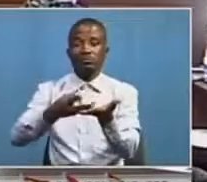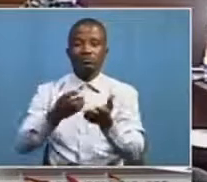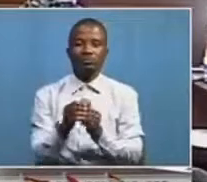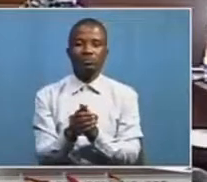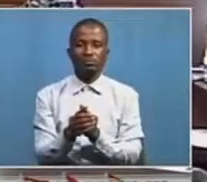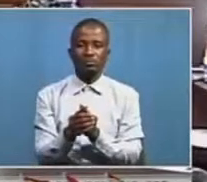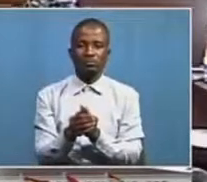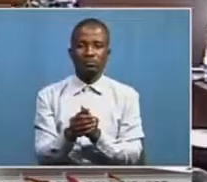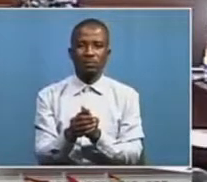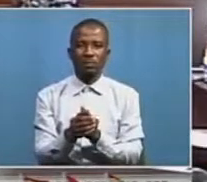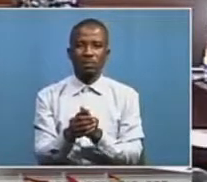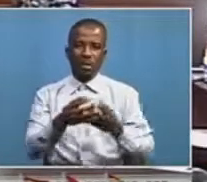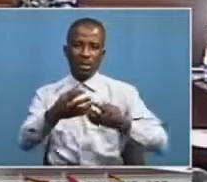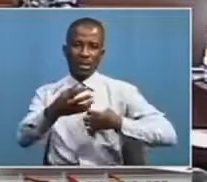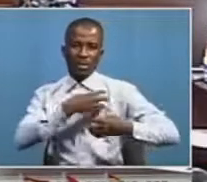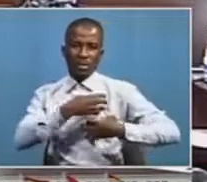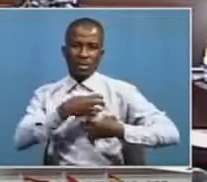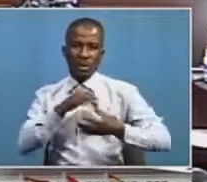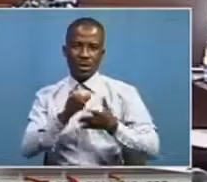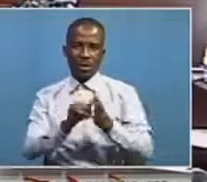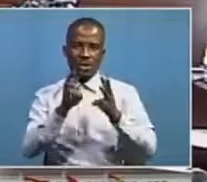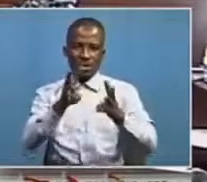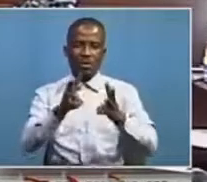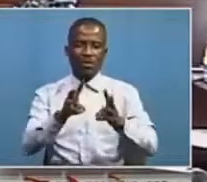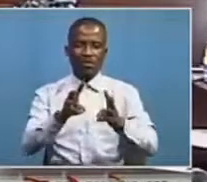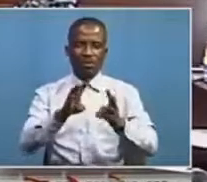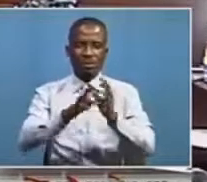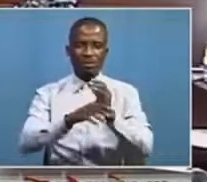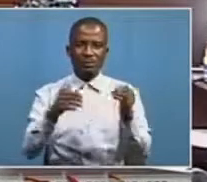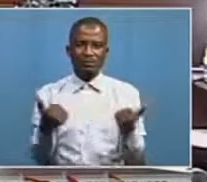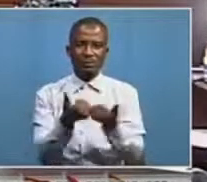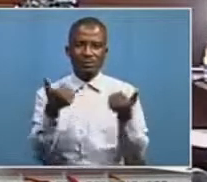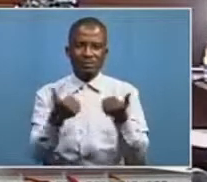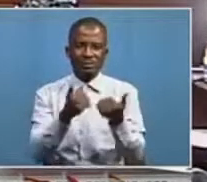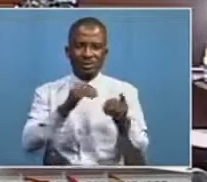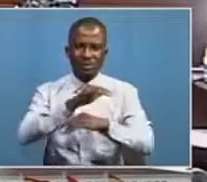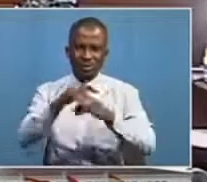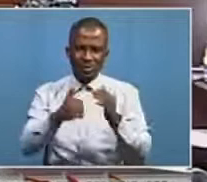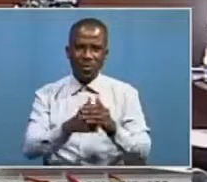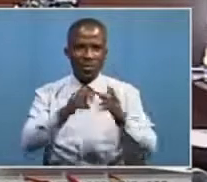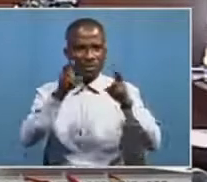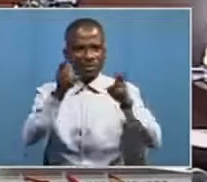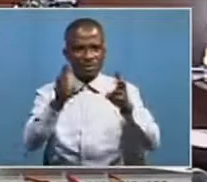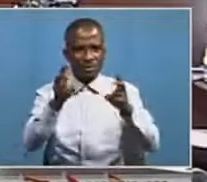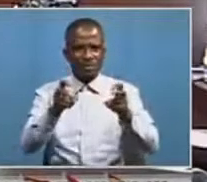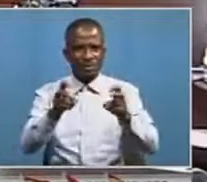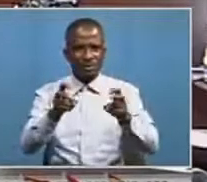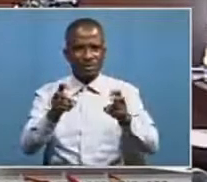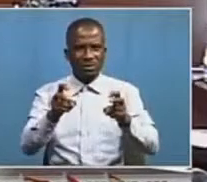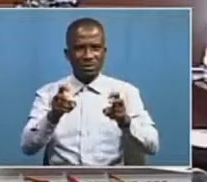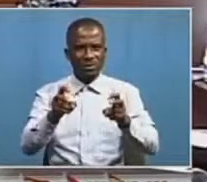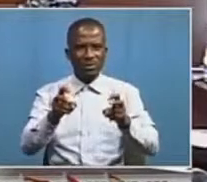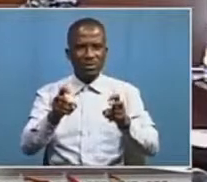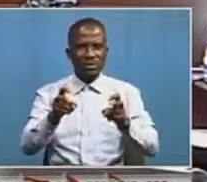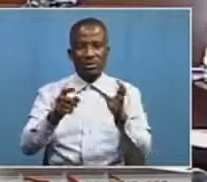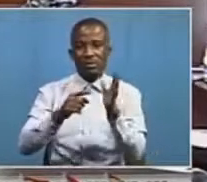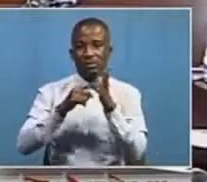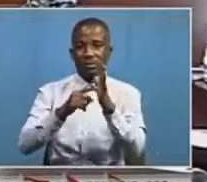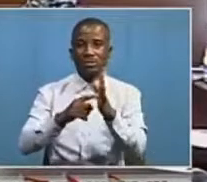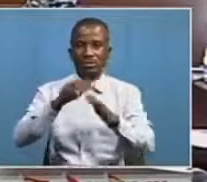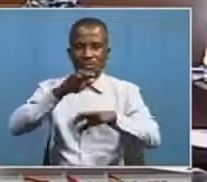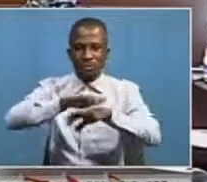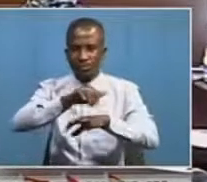A petition of this nature is a form of civil litigation, and like all civil cases, the standard of proof is one on the balance